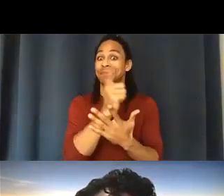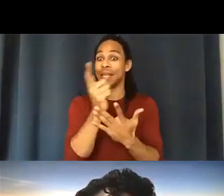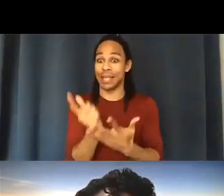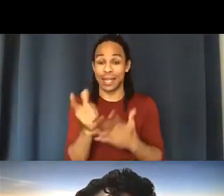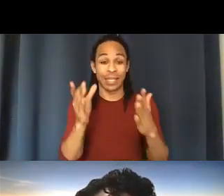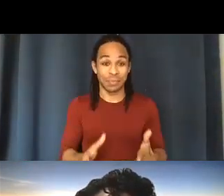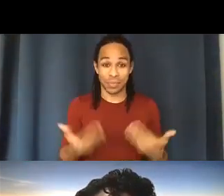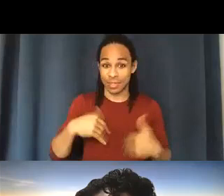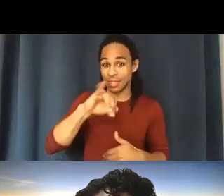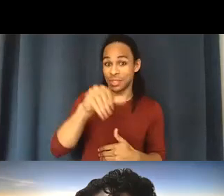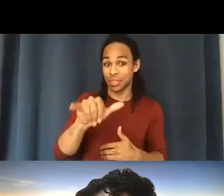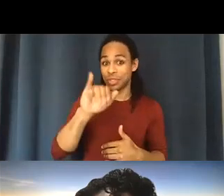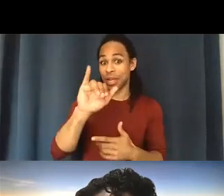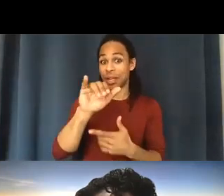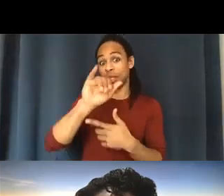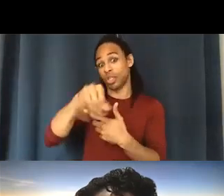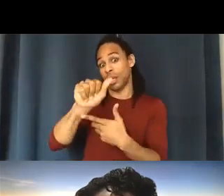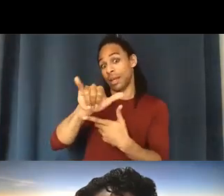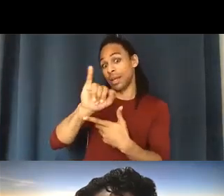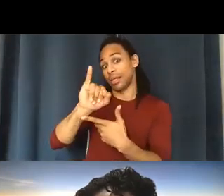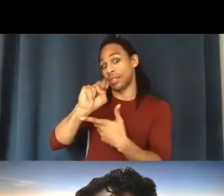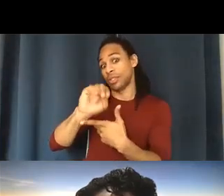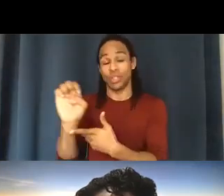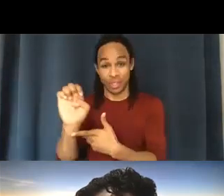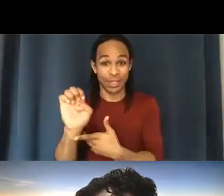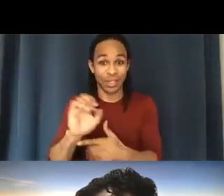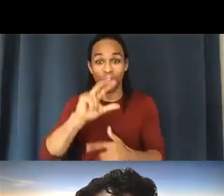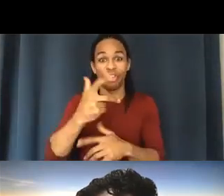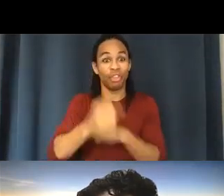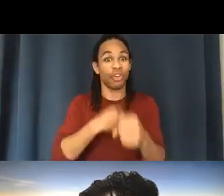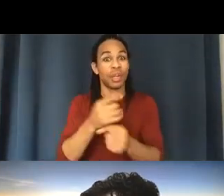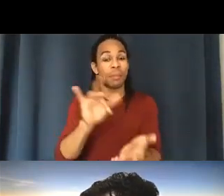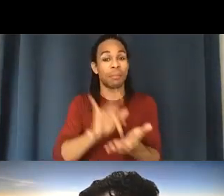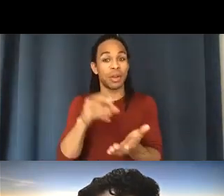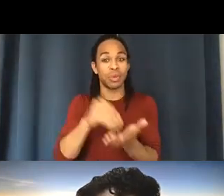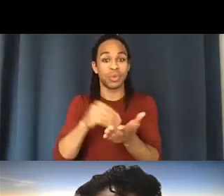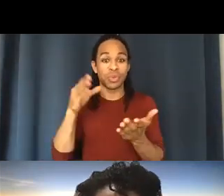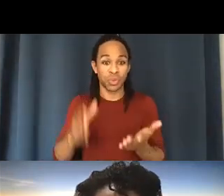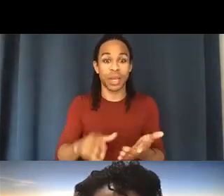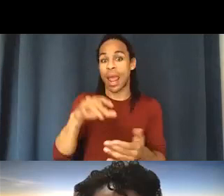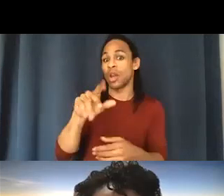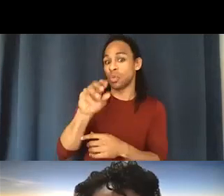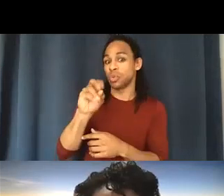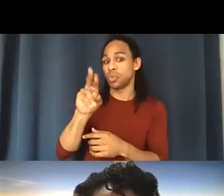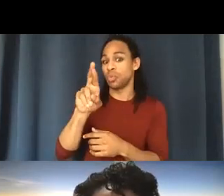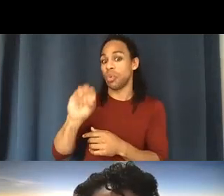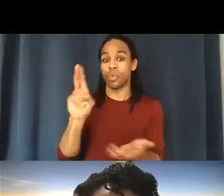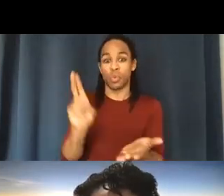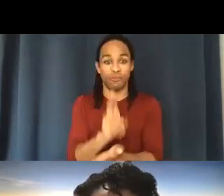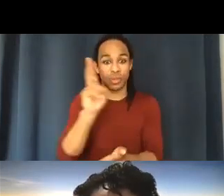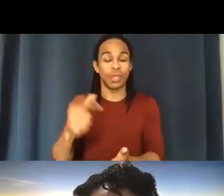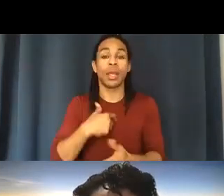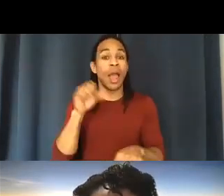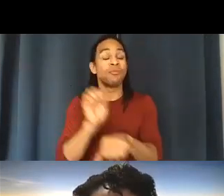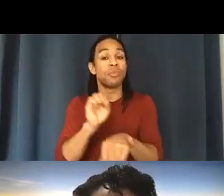Hi, I'm Janie. I'm a third year medical student at Toro, and I've been working on redesigning